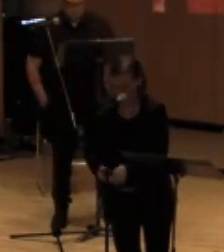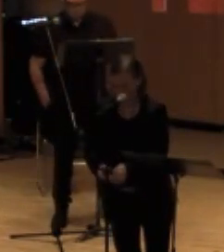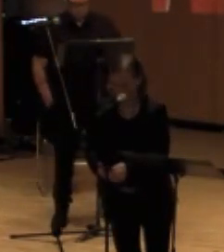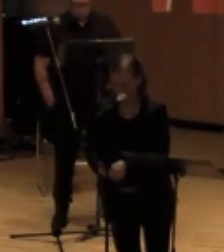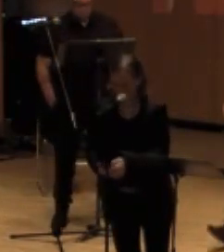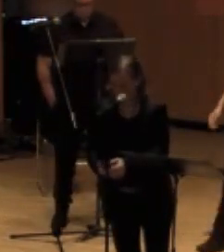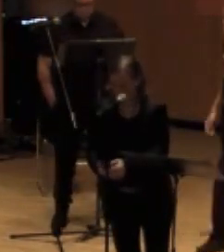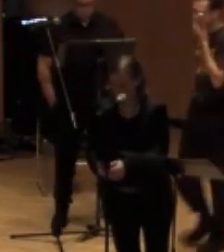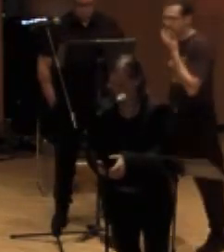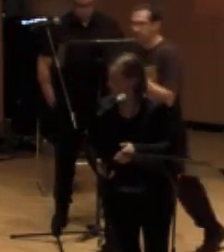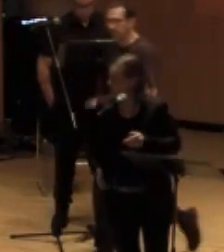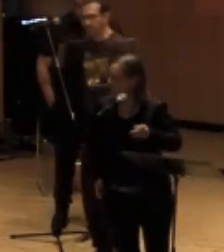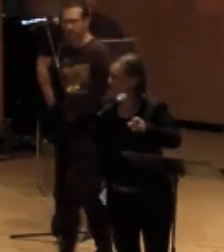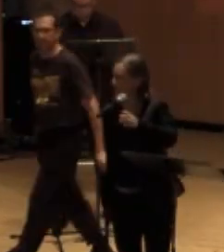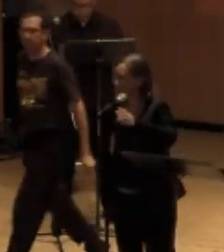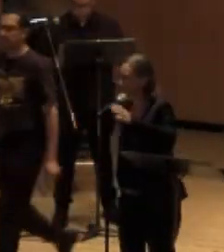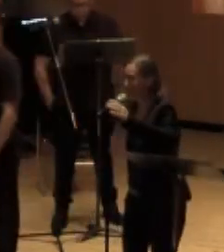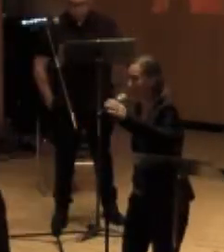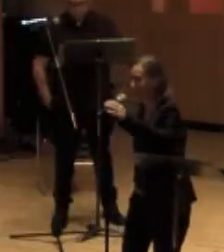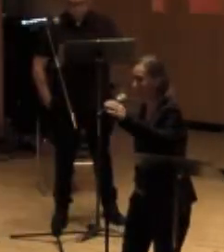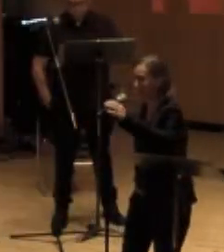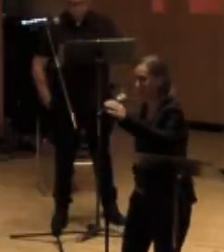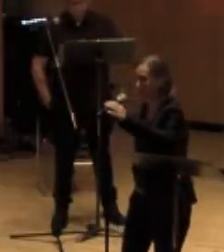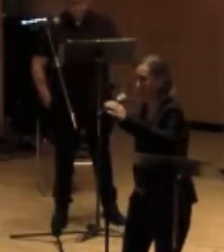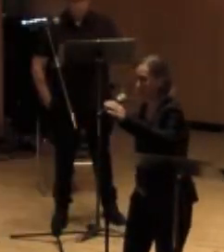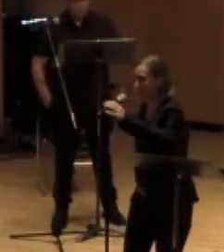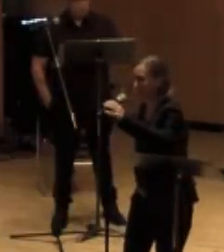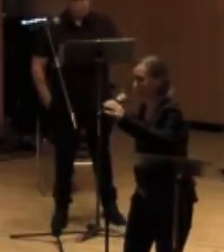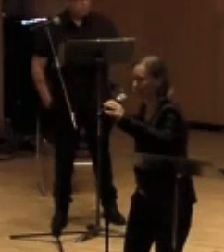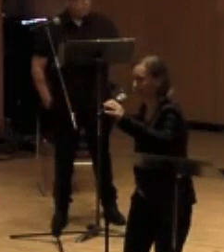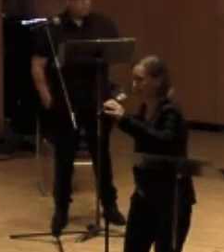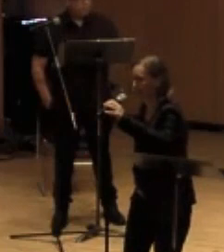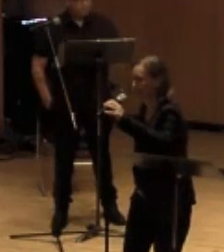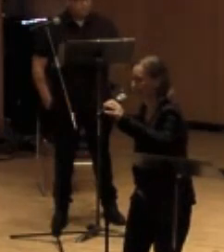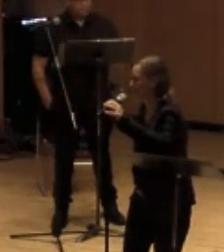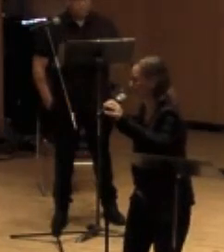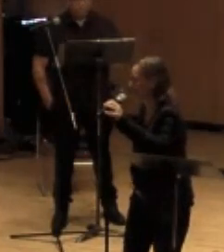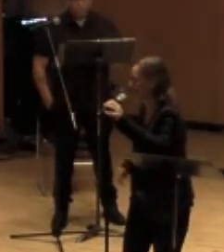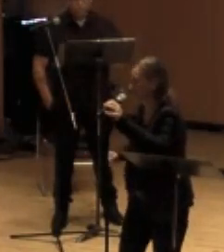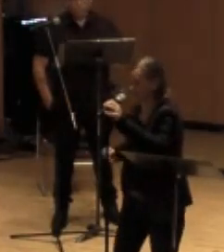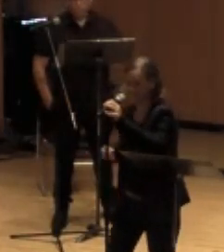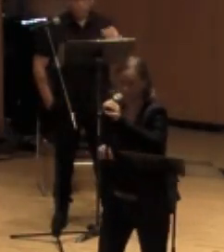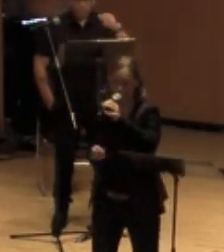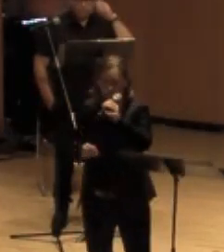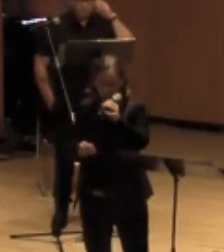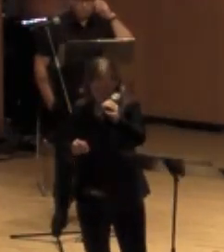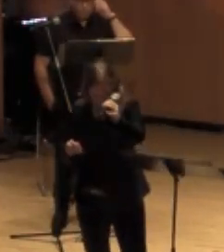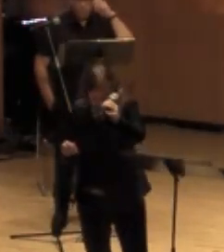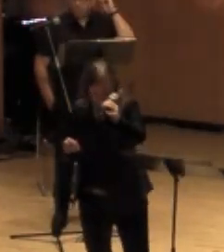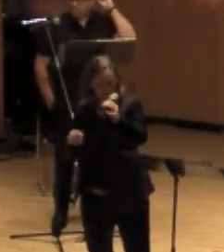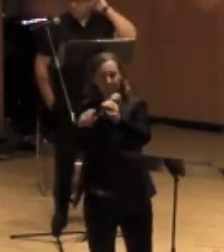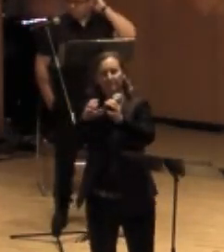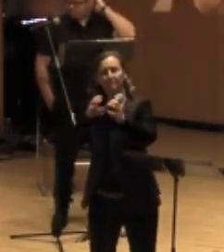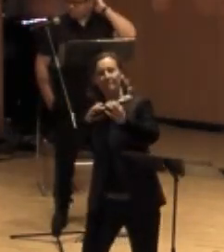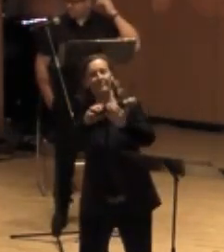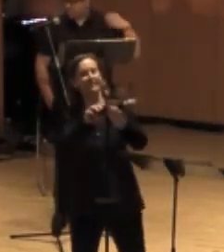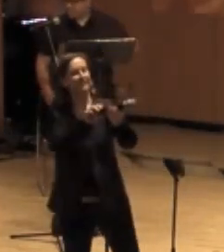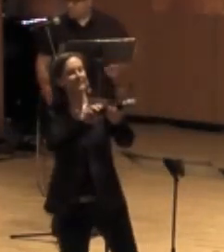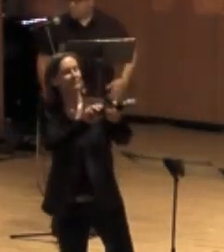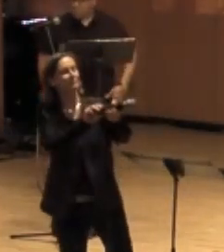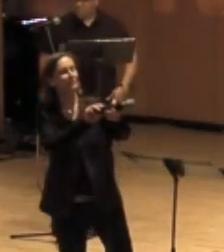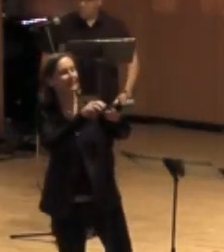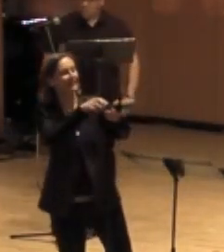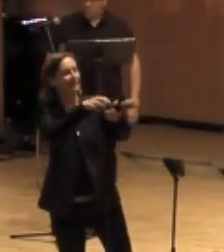right oh look at this it's exactly 8:00 we had said thought we're going to start a little earlier but